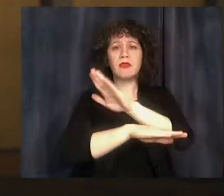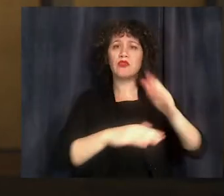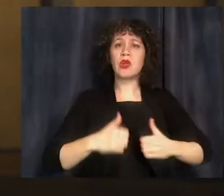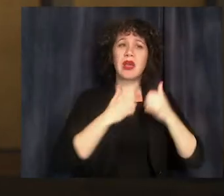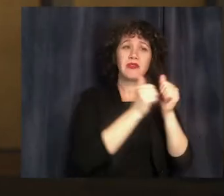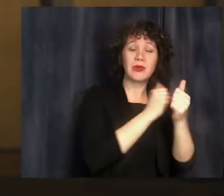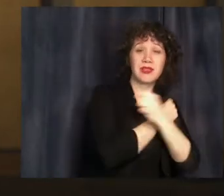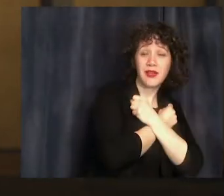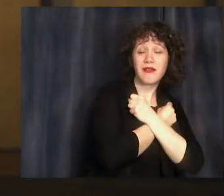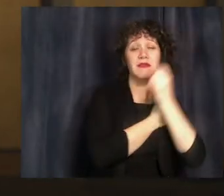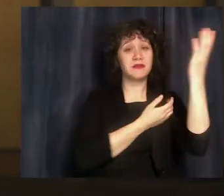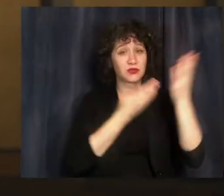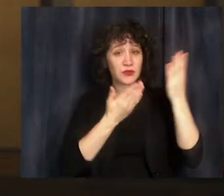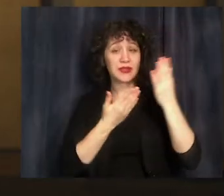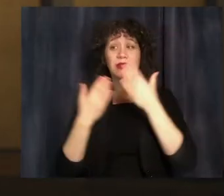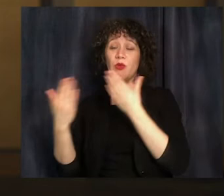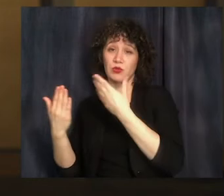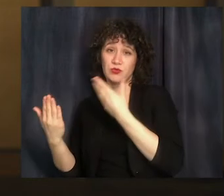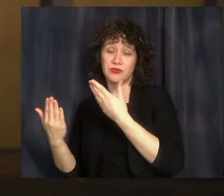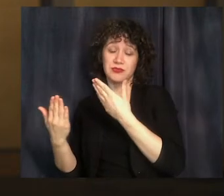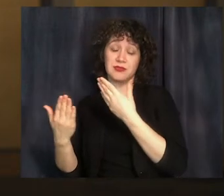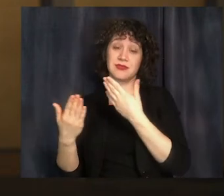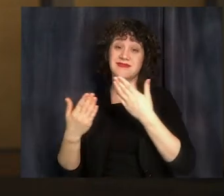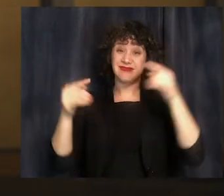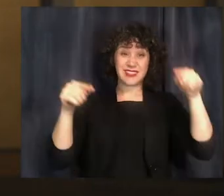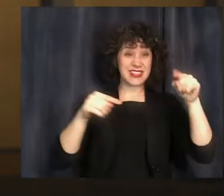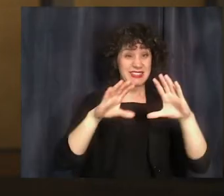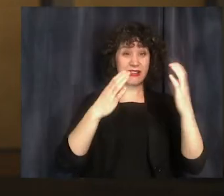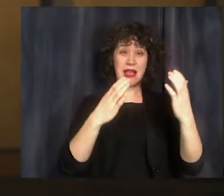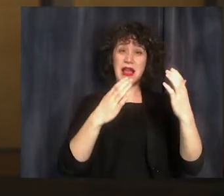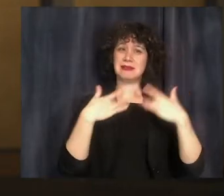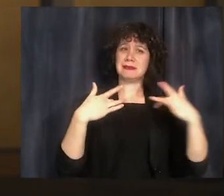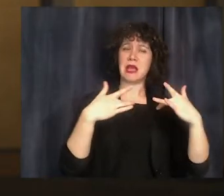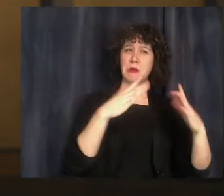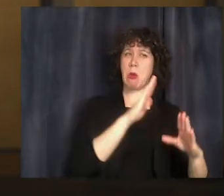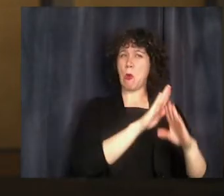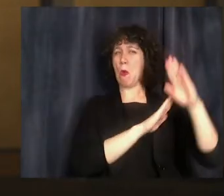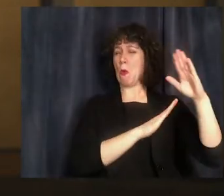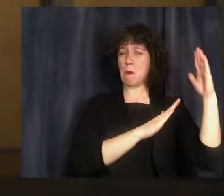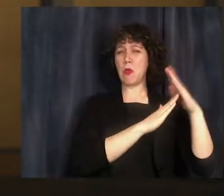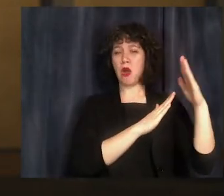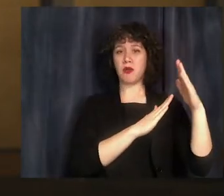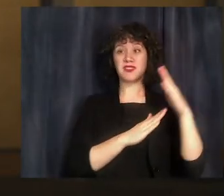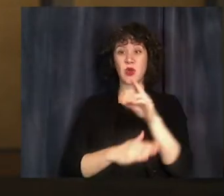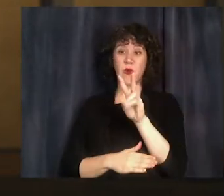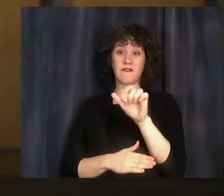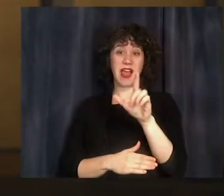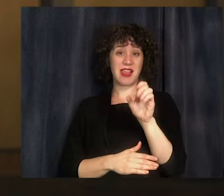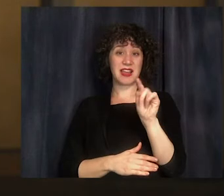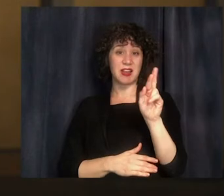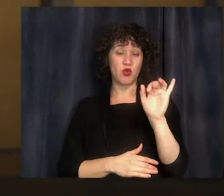love, service, and gratitude. In a class this high achieving, it makes the valedictorians' achievements all the more